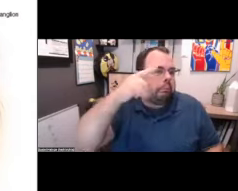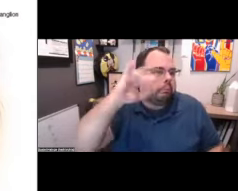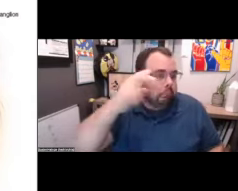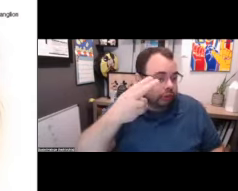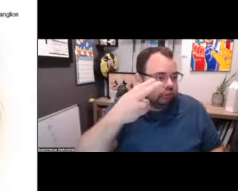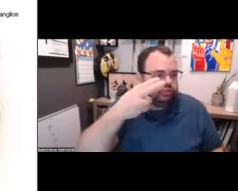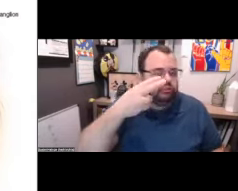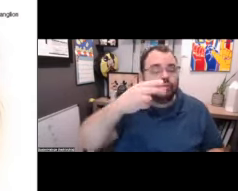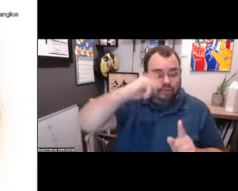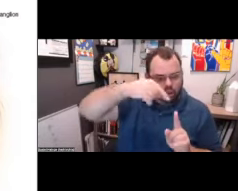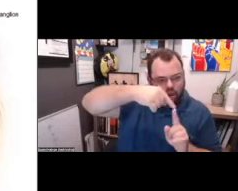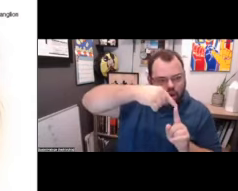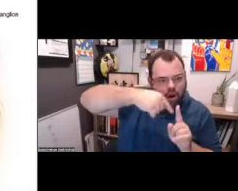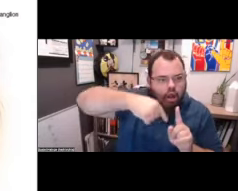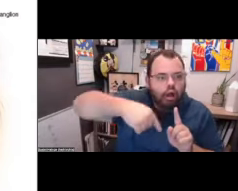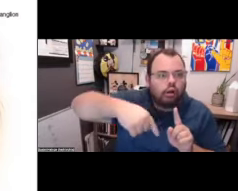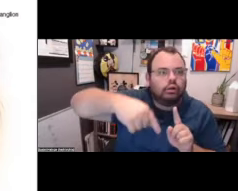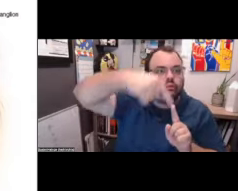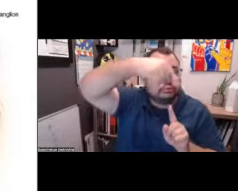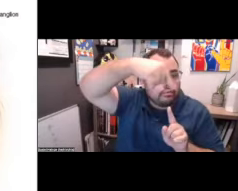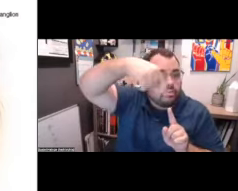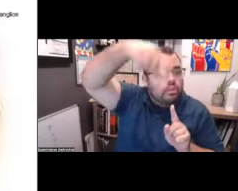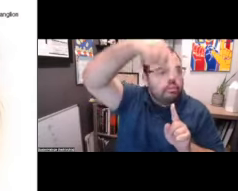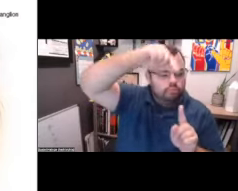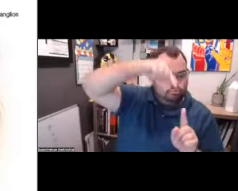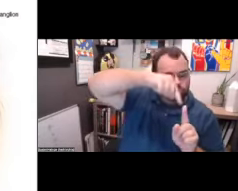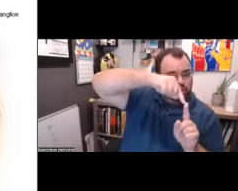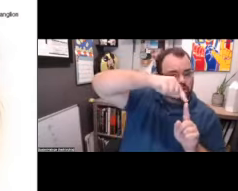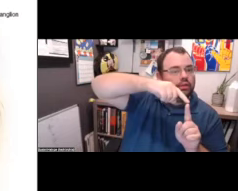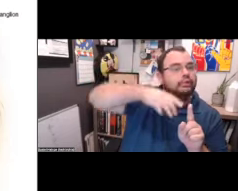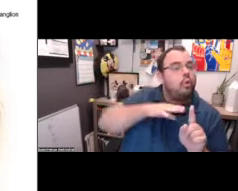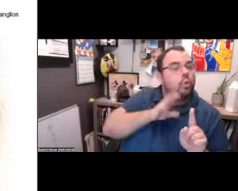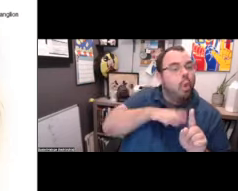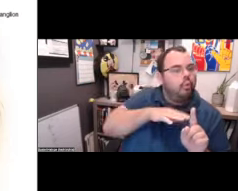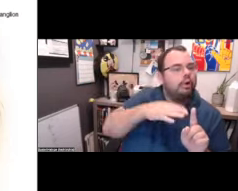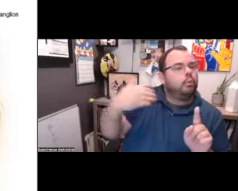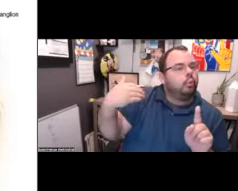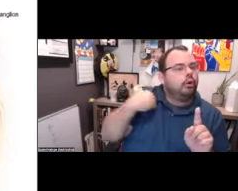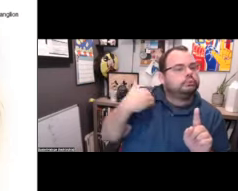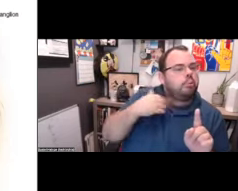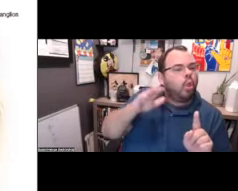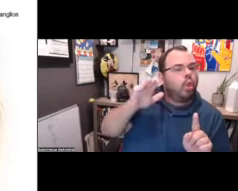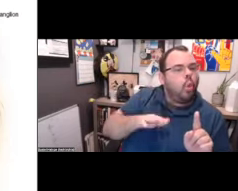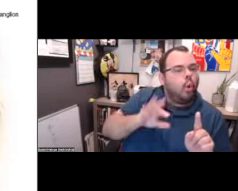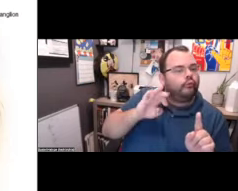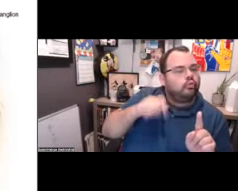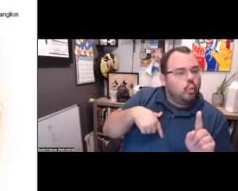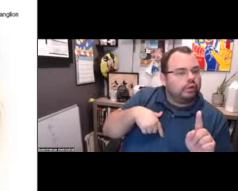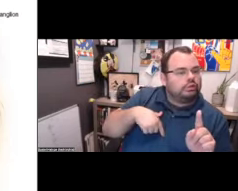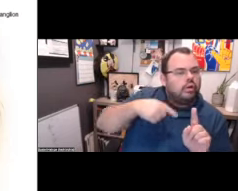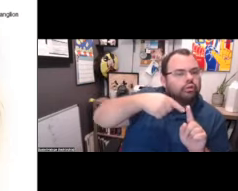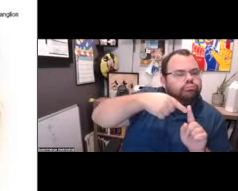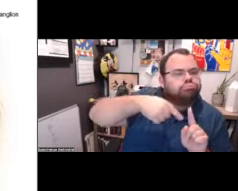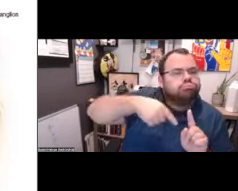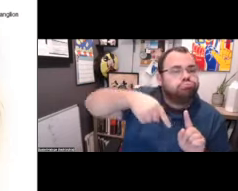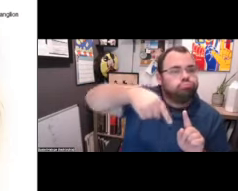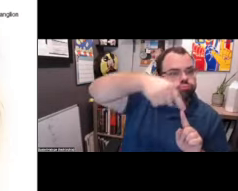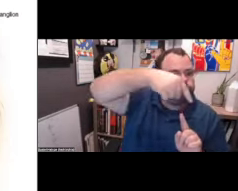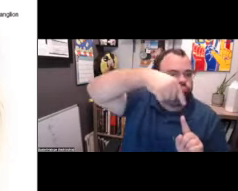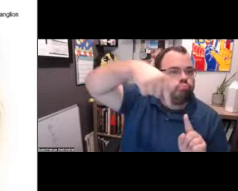bird, high pitched sounds, things like that. And as the cochlea goes around, each part is responsible